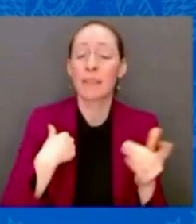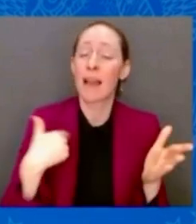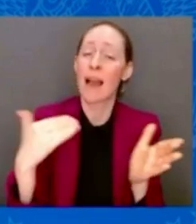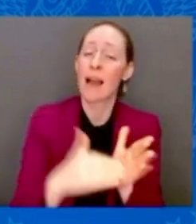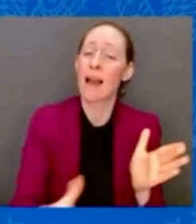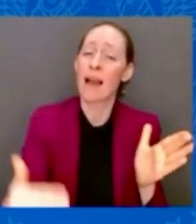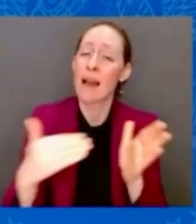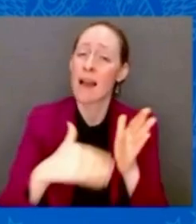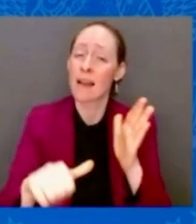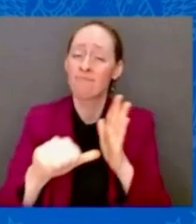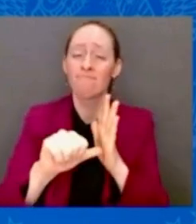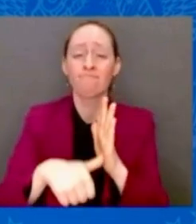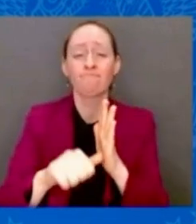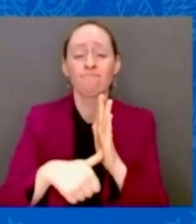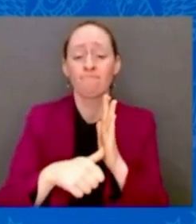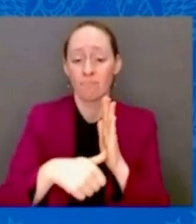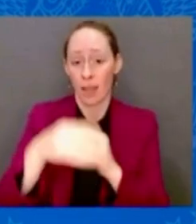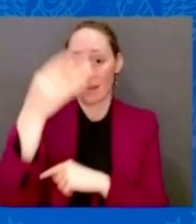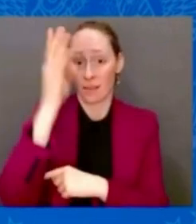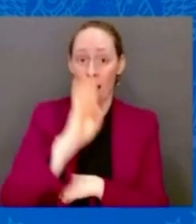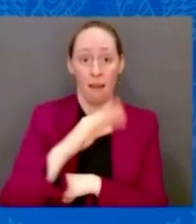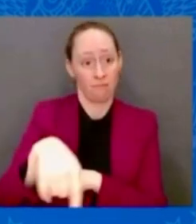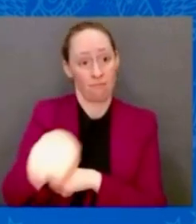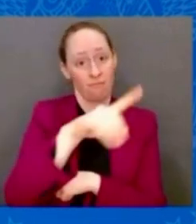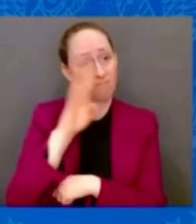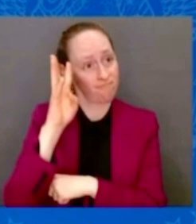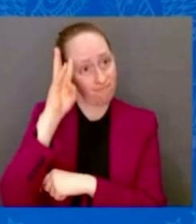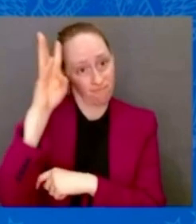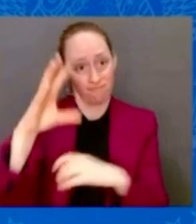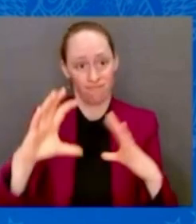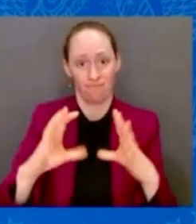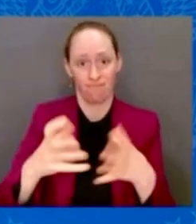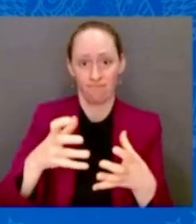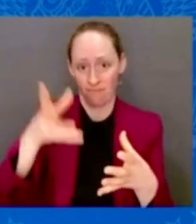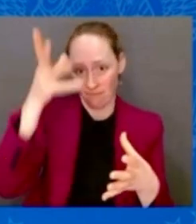a few firefighters, because you're all nuts.